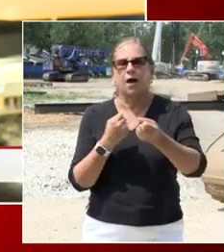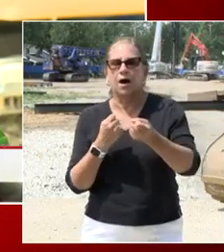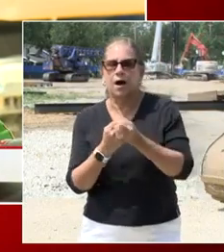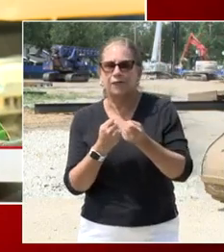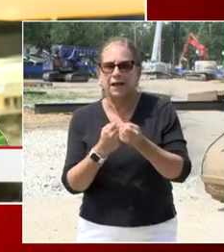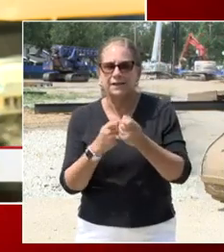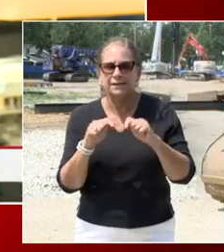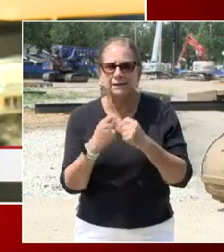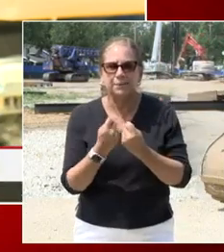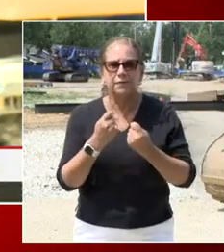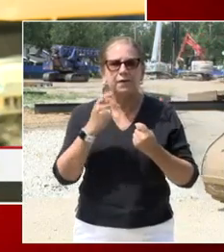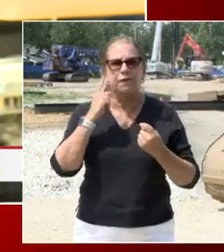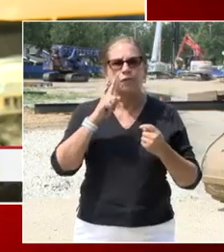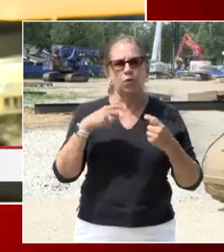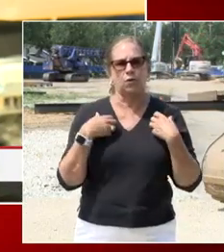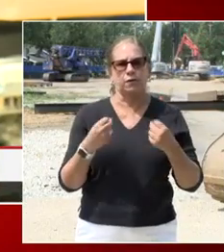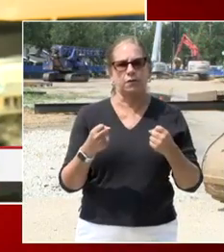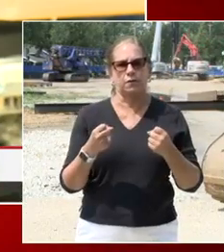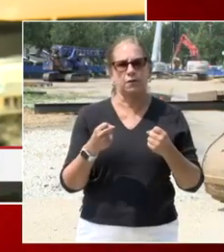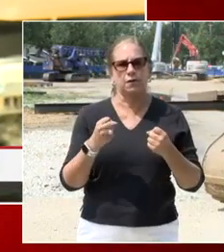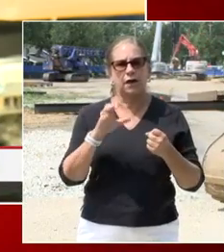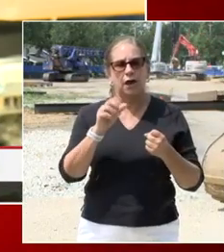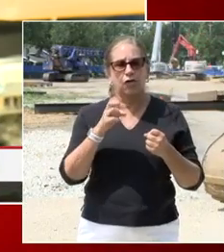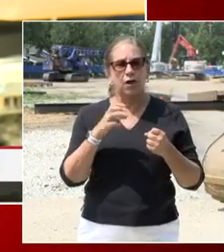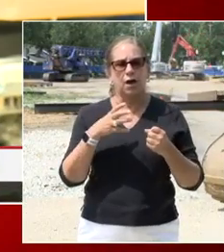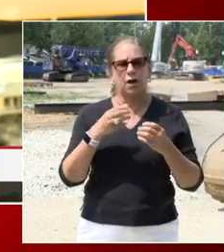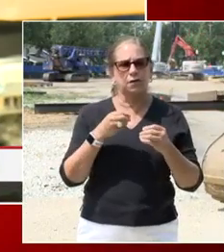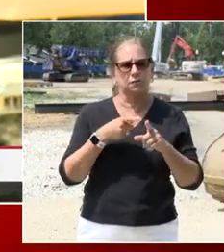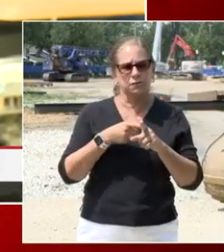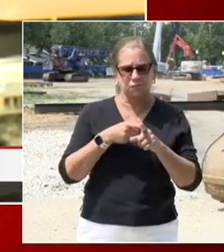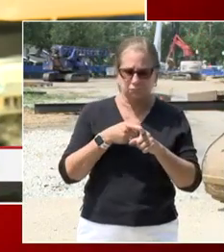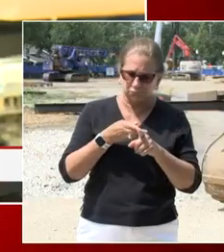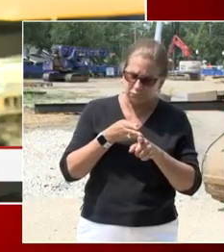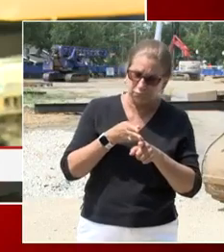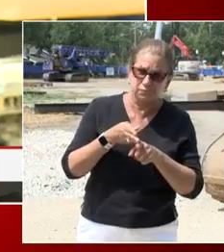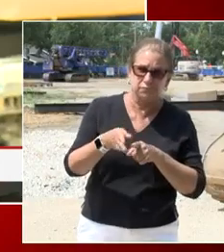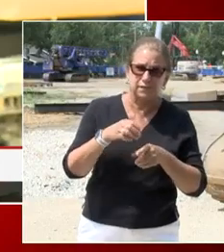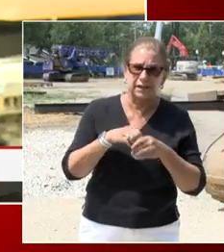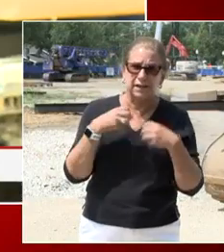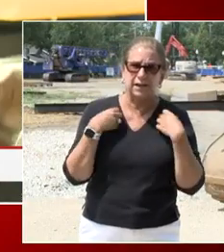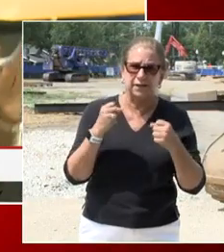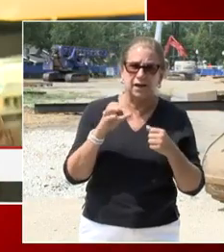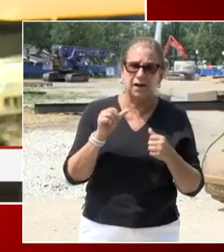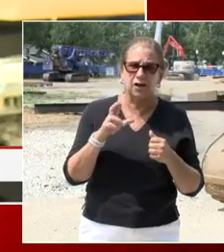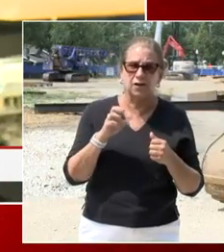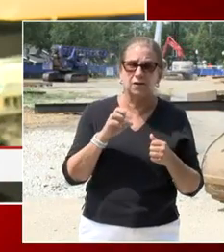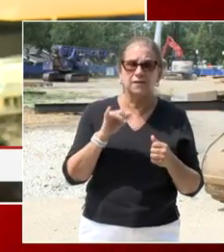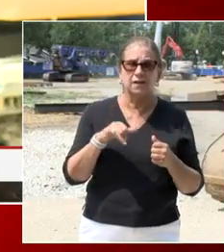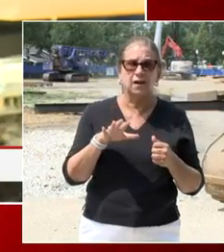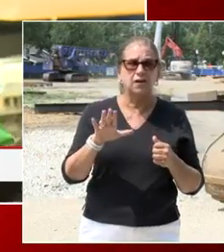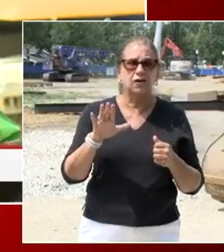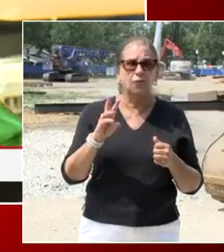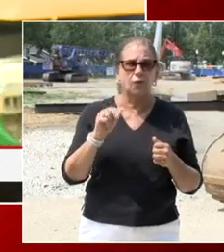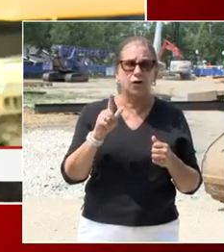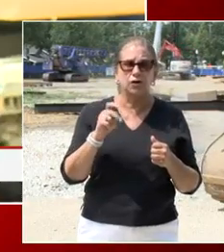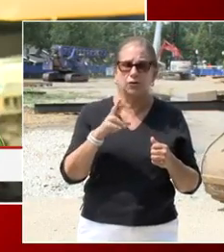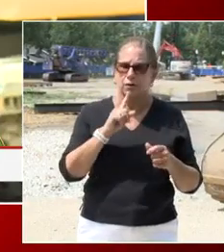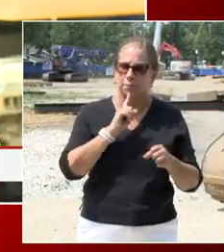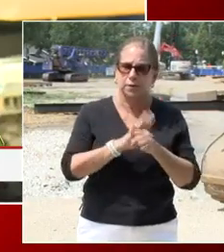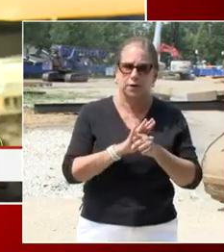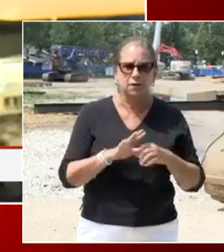And I just look at if you look at it, you'll see for yourself that they are not just about healthcare here in Ward 8, but expanding in